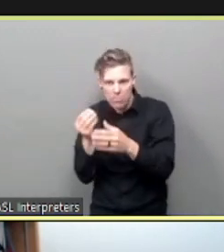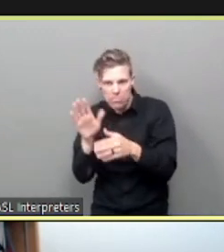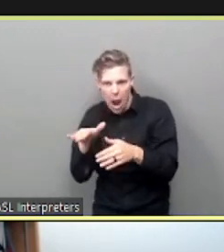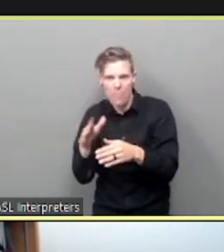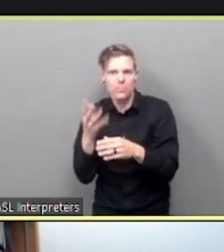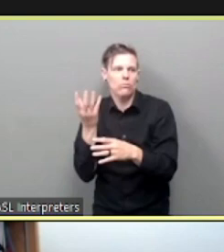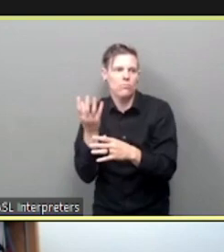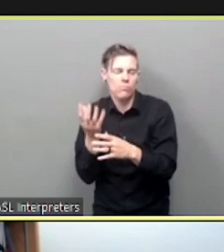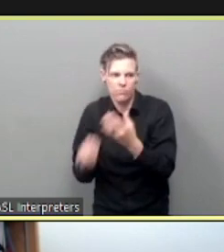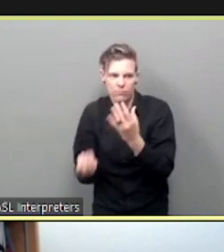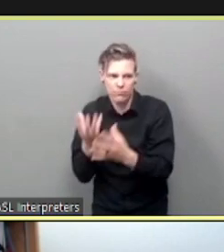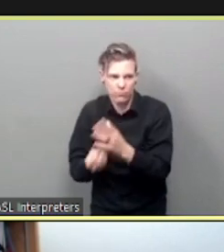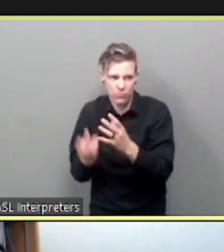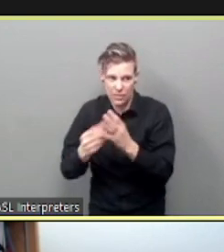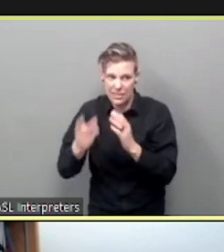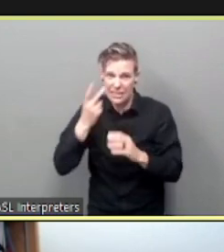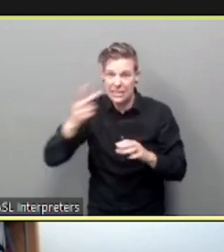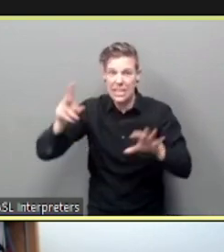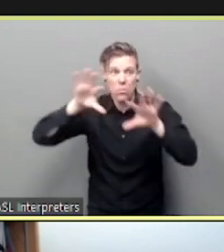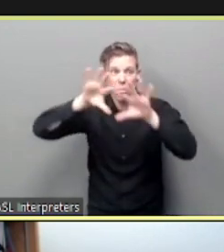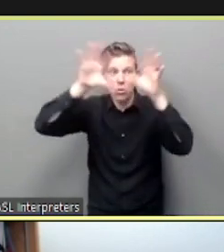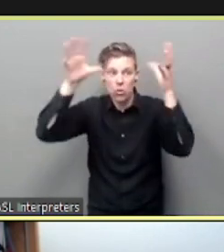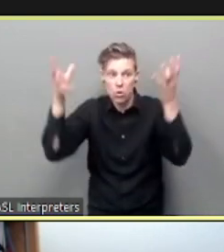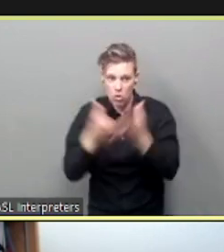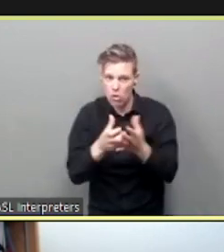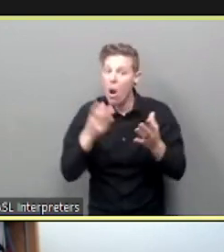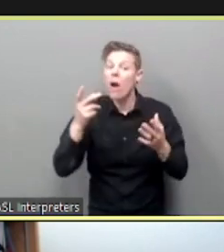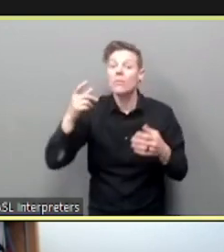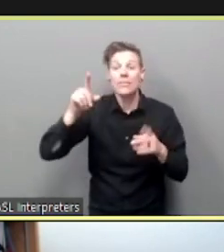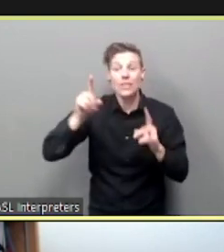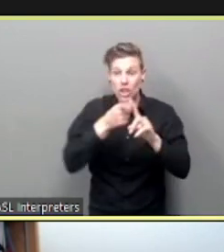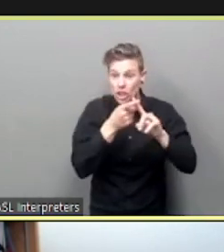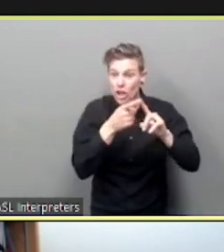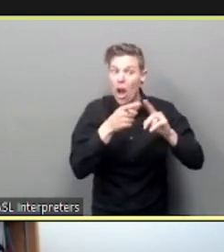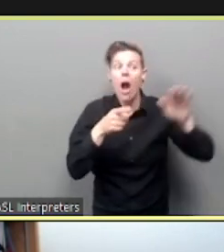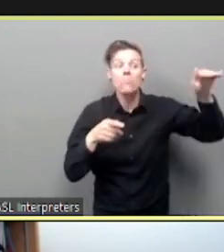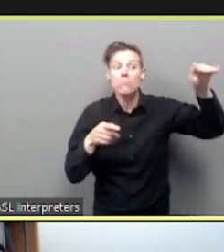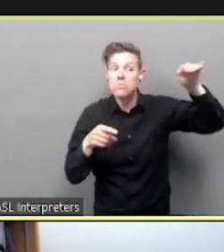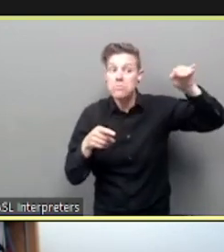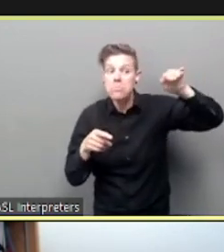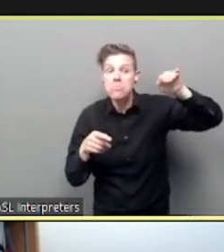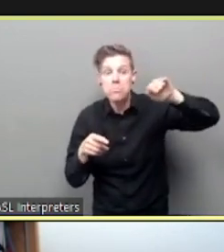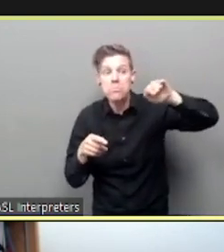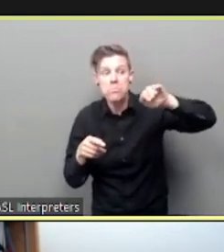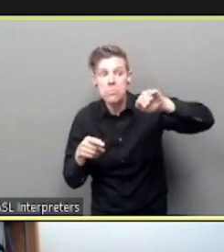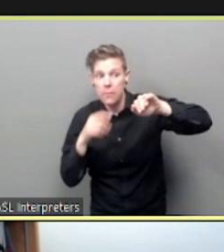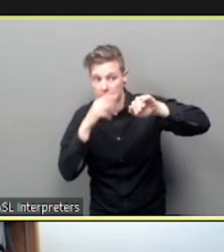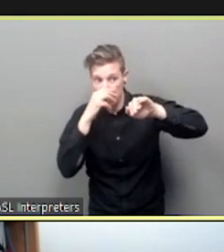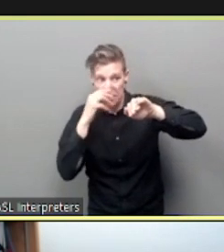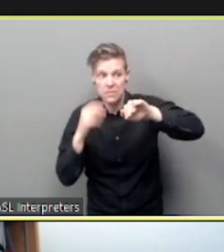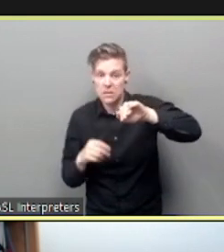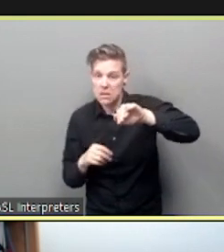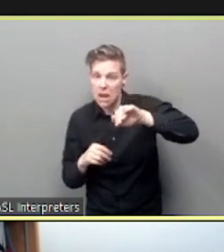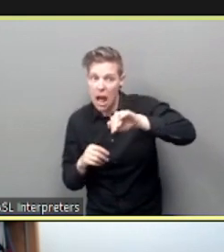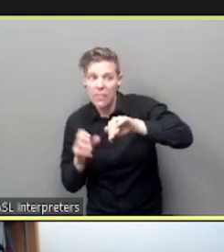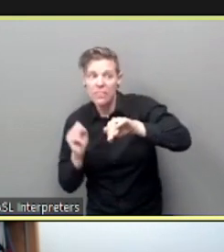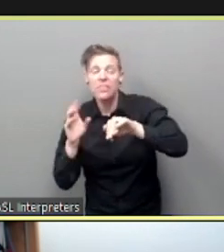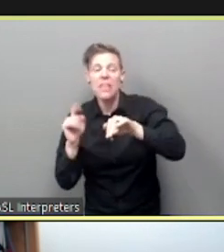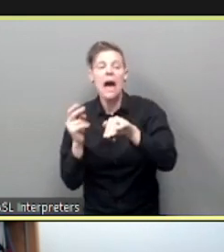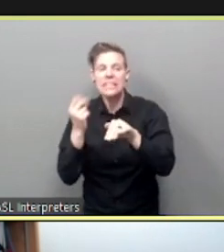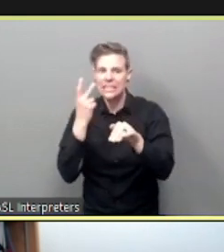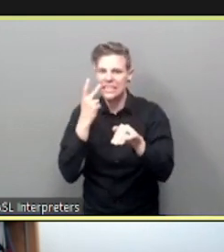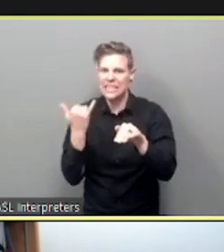a nice downward trend there in confirmed cases, and it seems to have